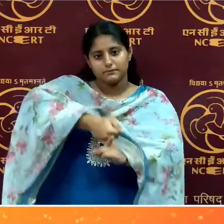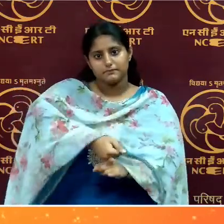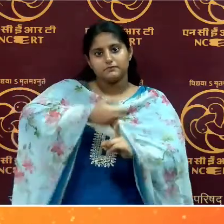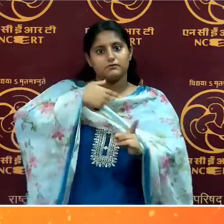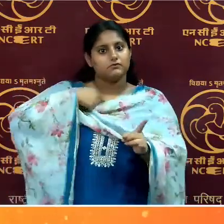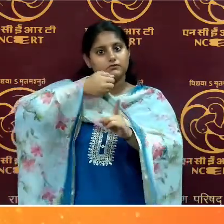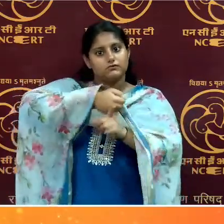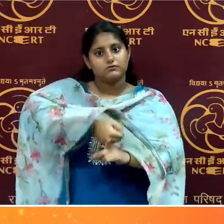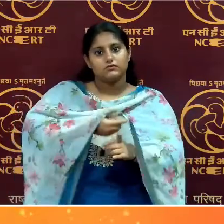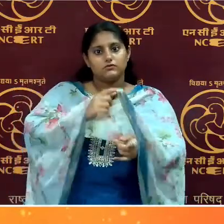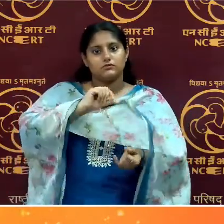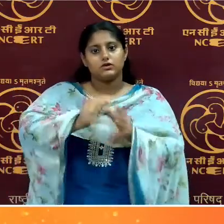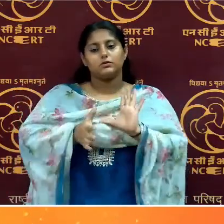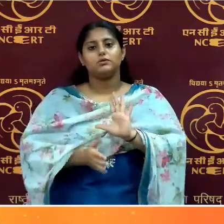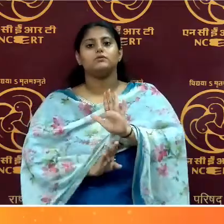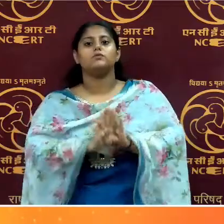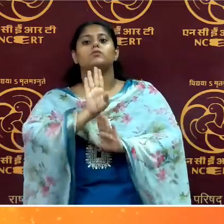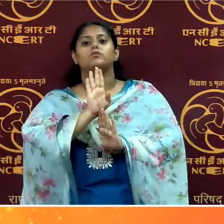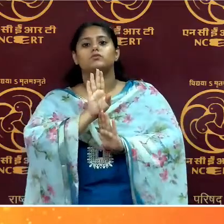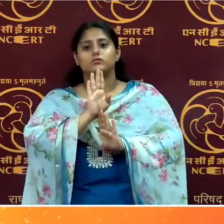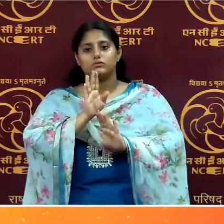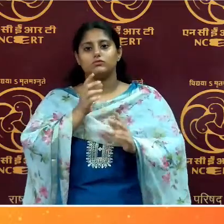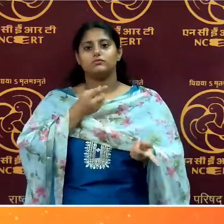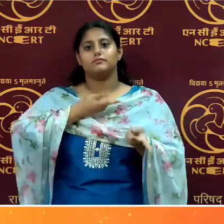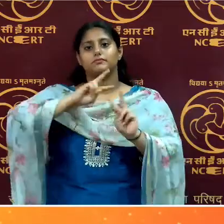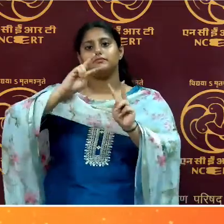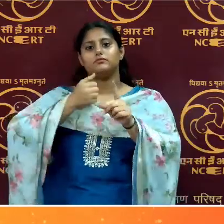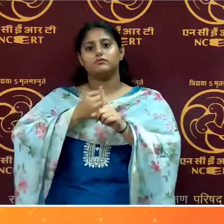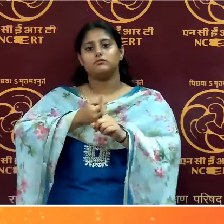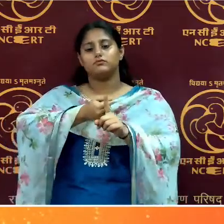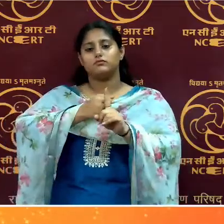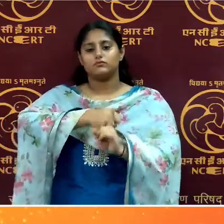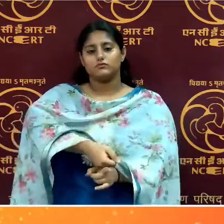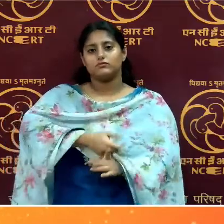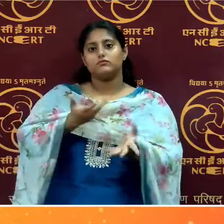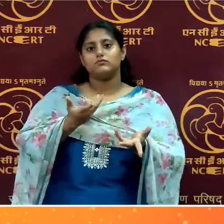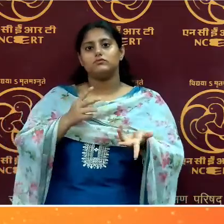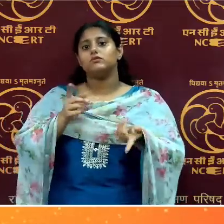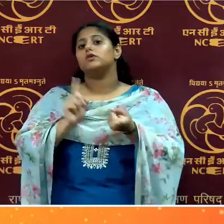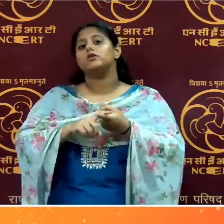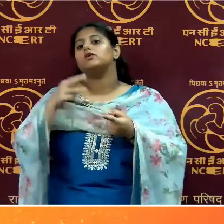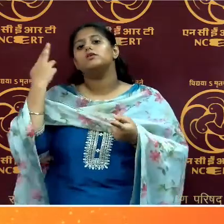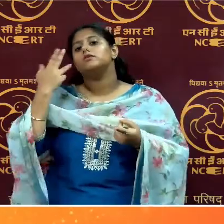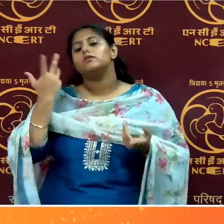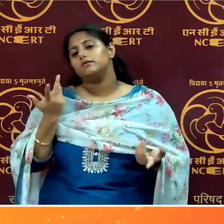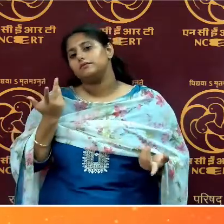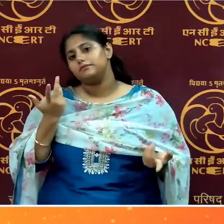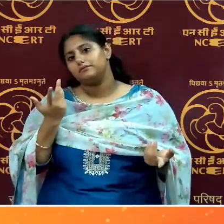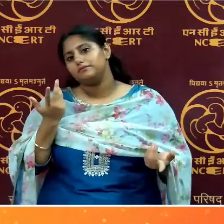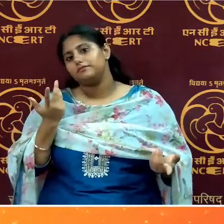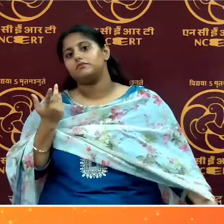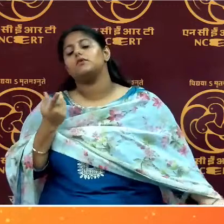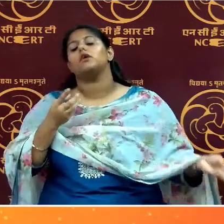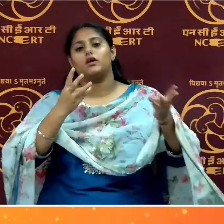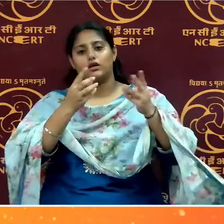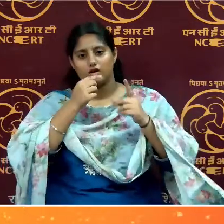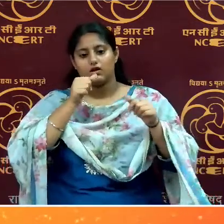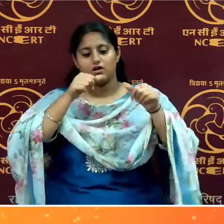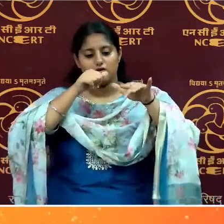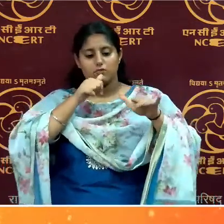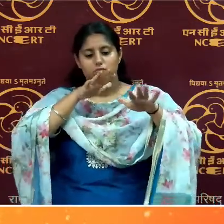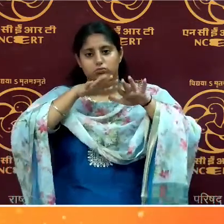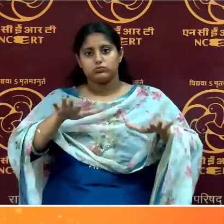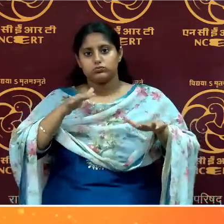downward, but it is coming, it is bouncing back. Yeah. So why is this happening? Because the liquid inside is